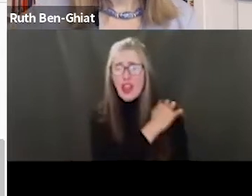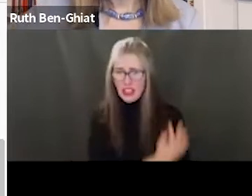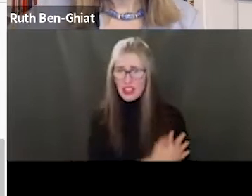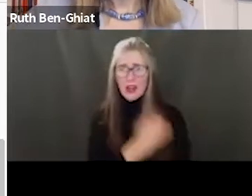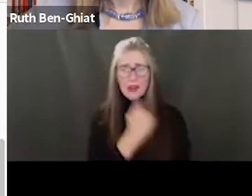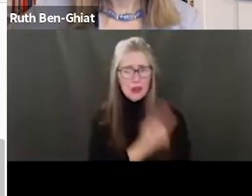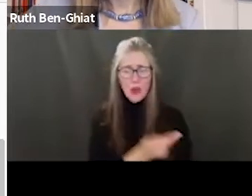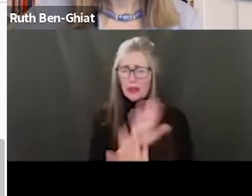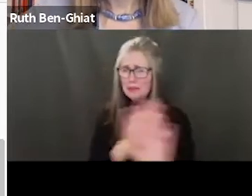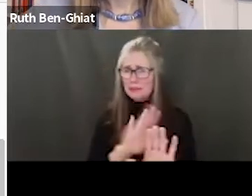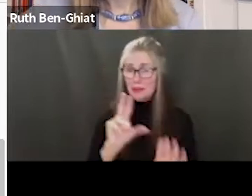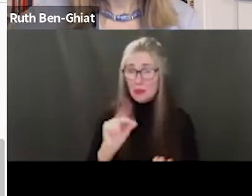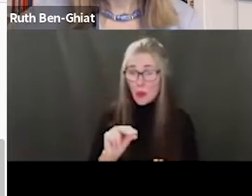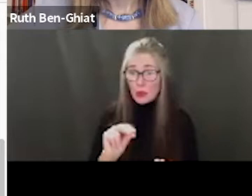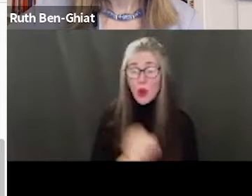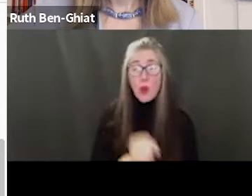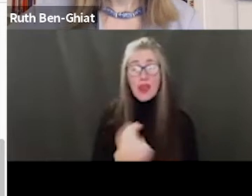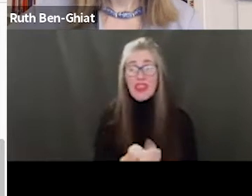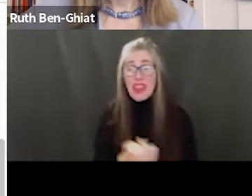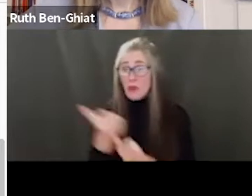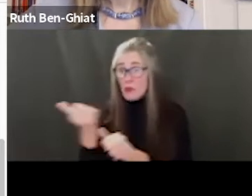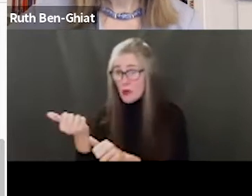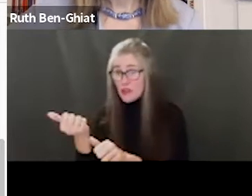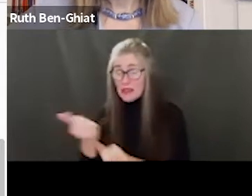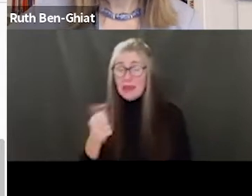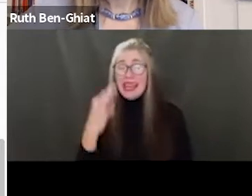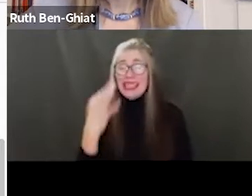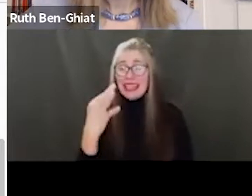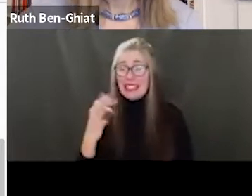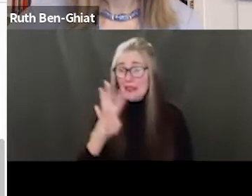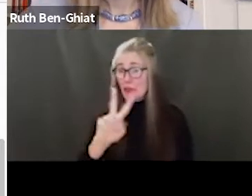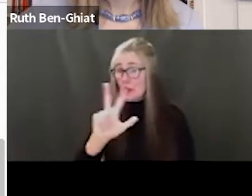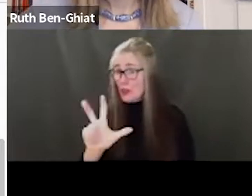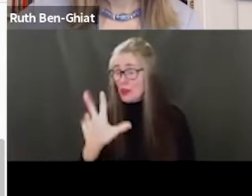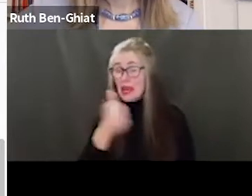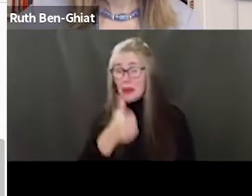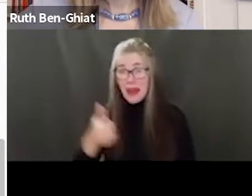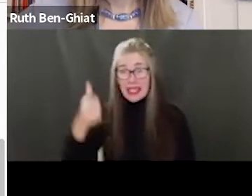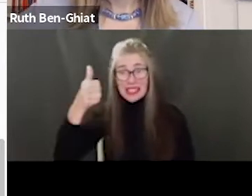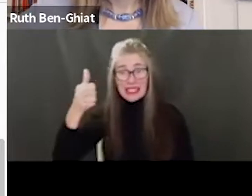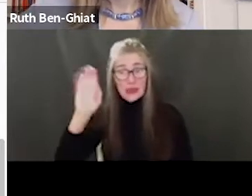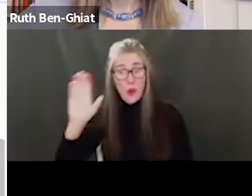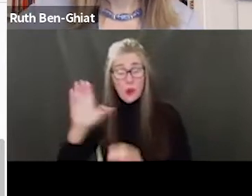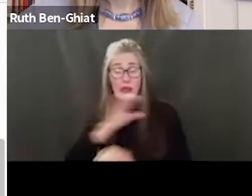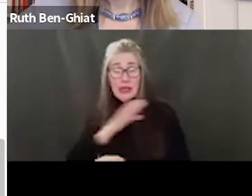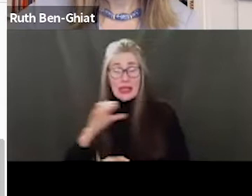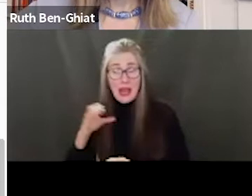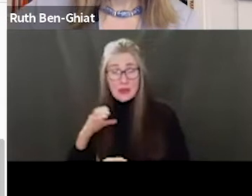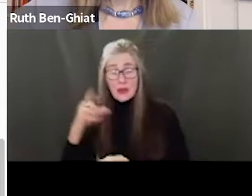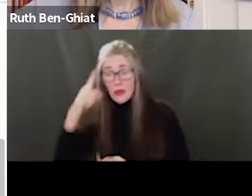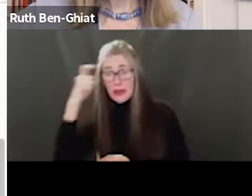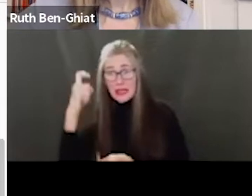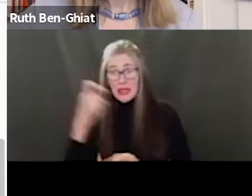he was removed in 1943 by his own Grand Council because the Allies had landed in Sicily, creating an